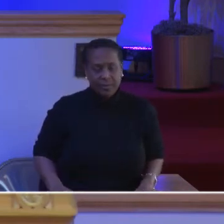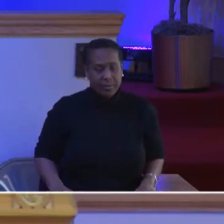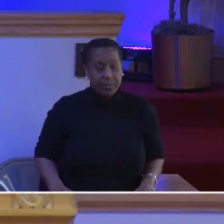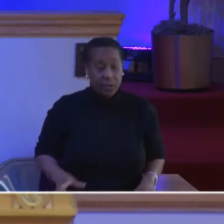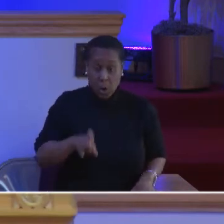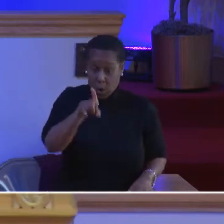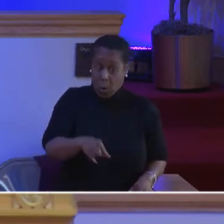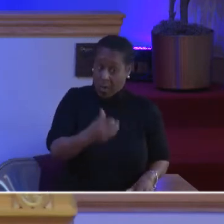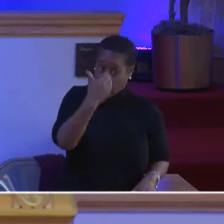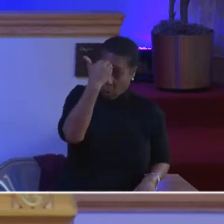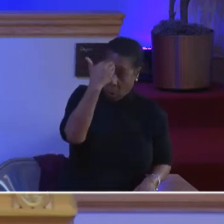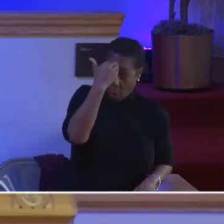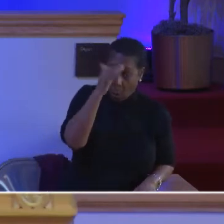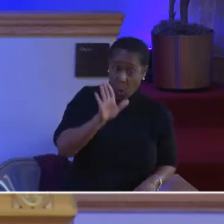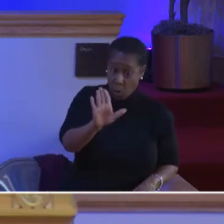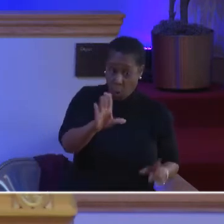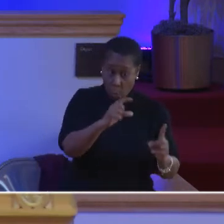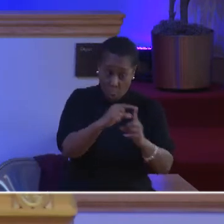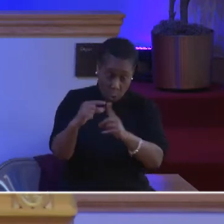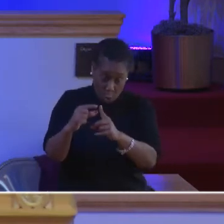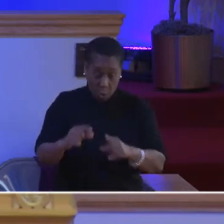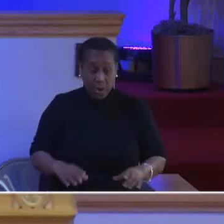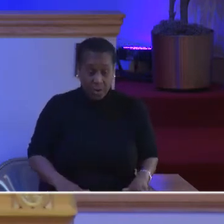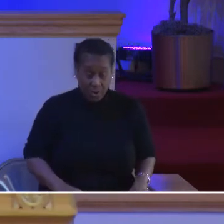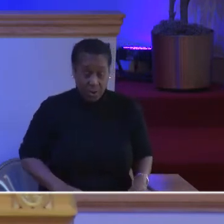You gotta know your word,